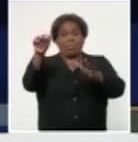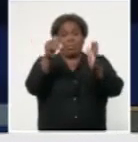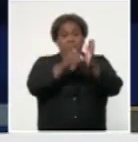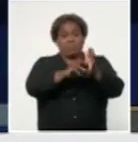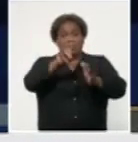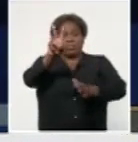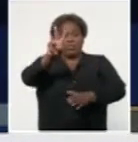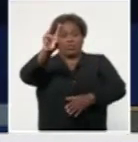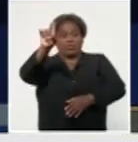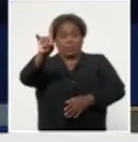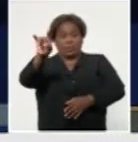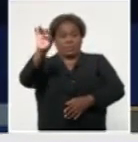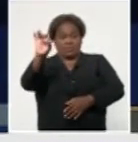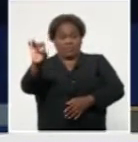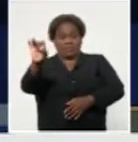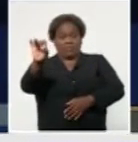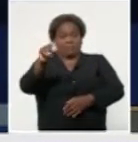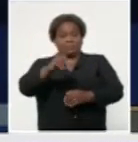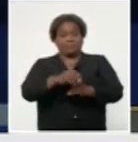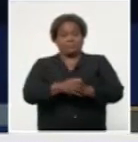samples, Havana with